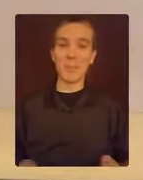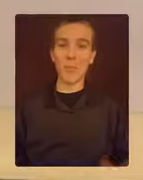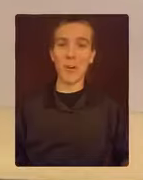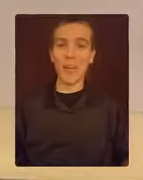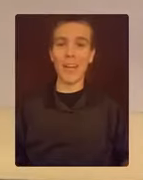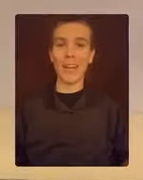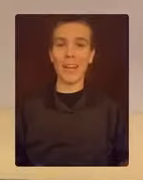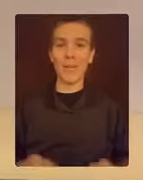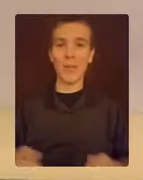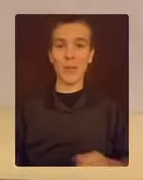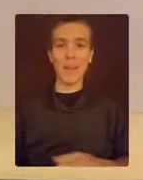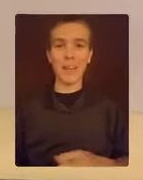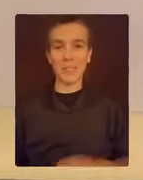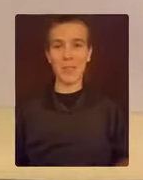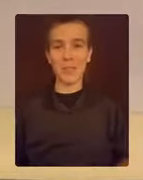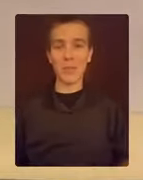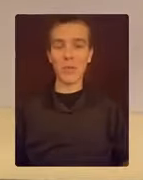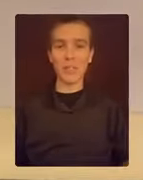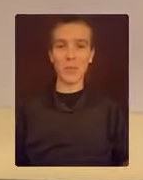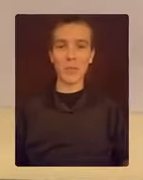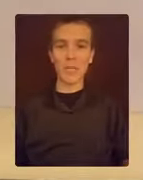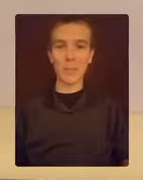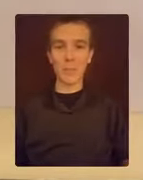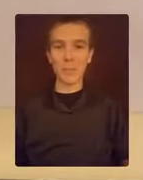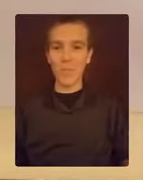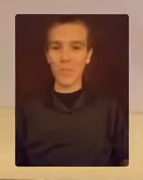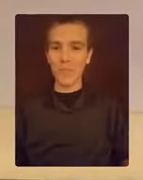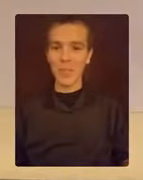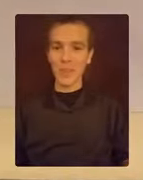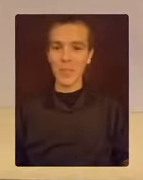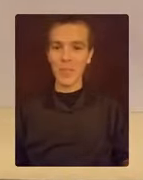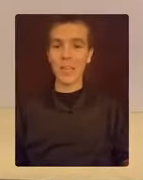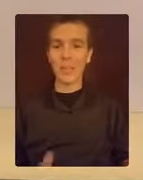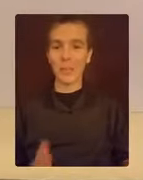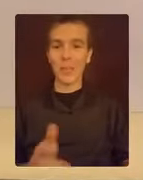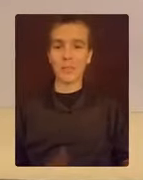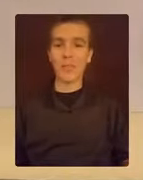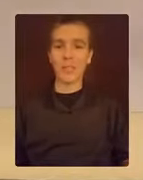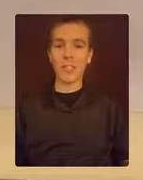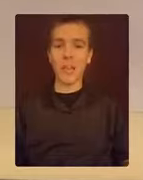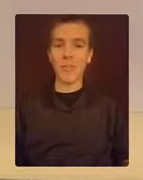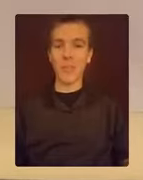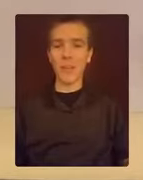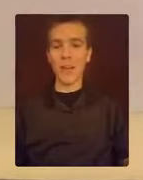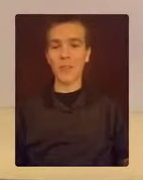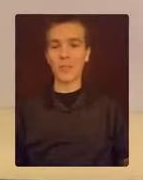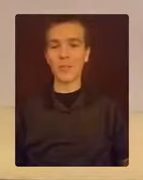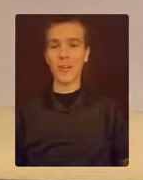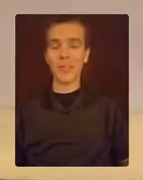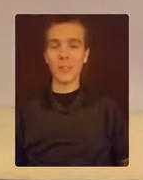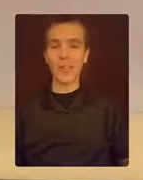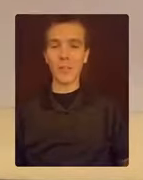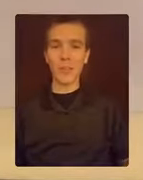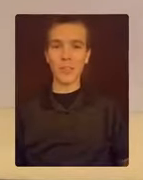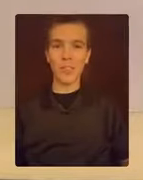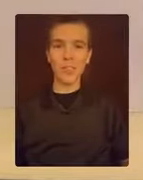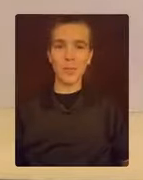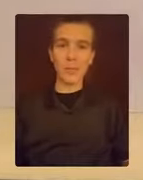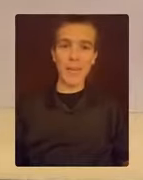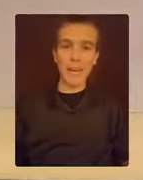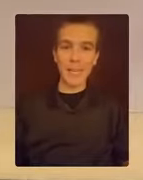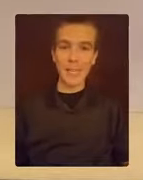I'm just working and back to you as quickly as possible. But yes, you can message me in chat if you'd like to, Veronica. Any